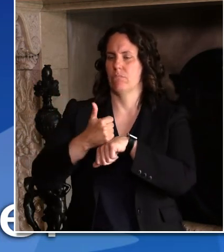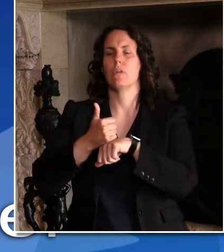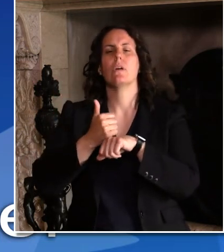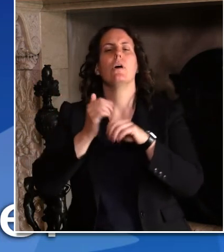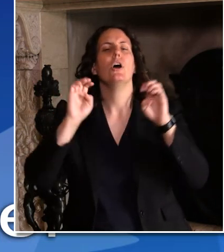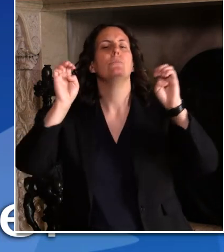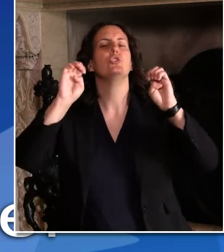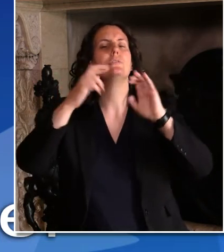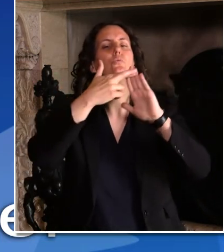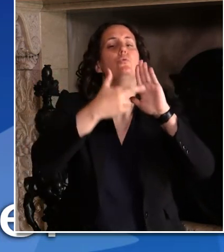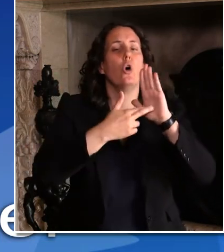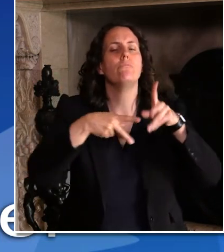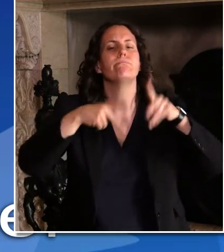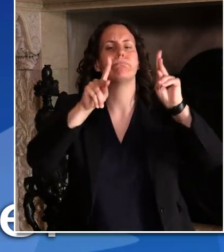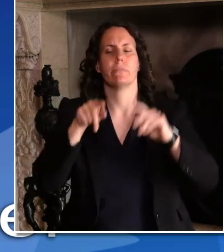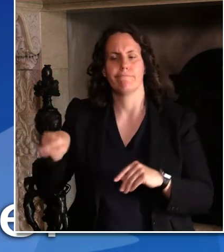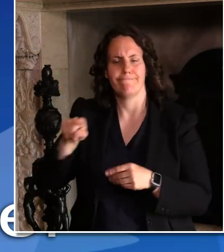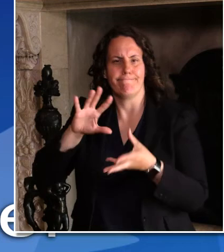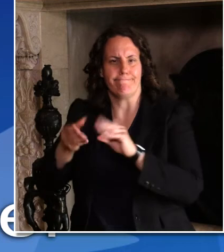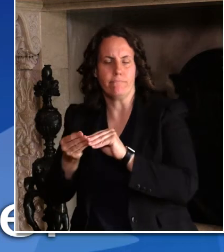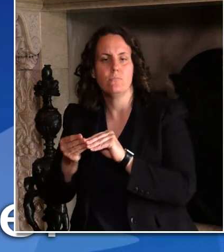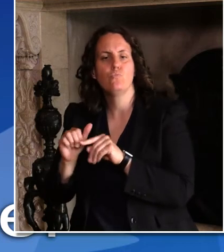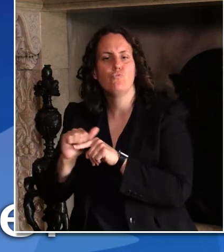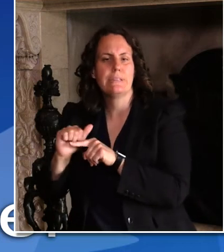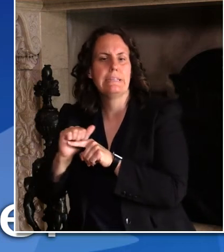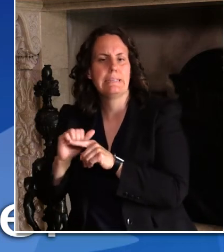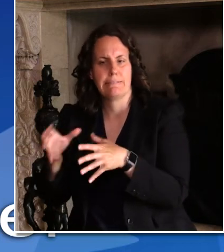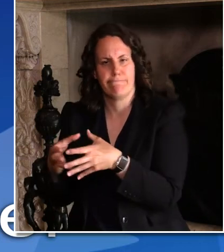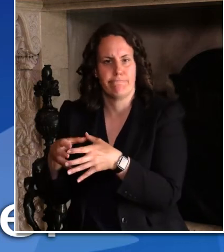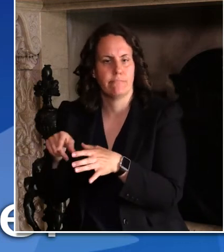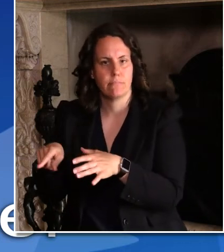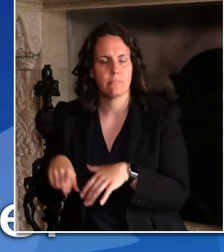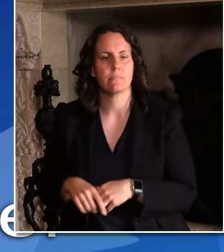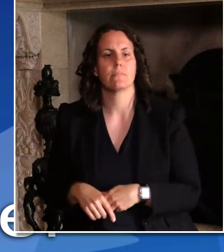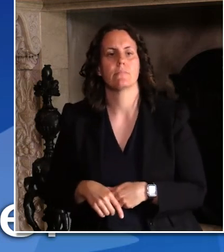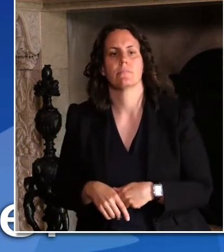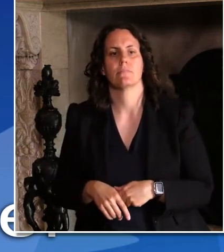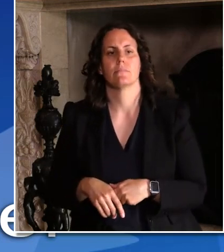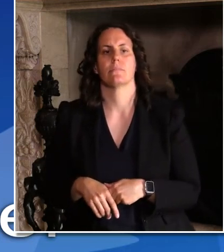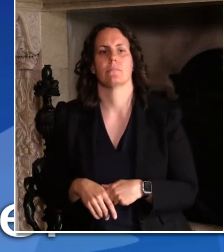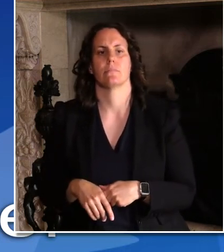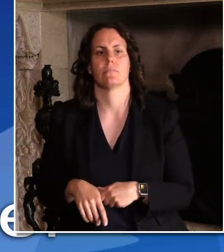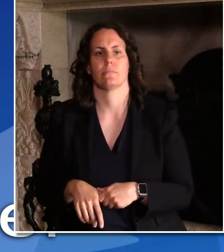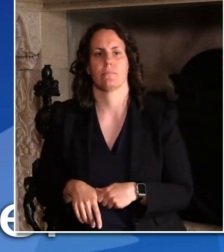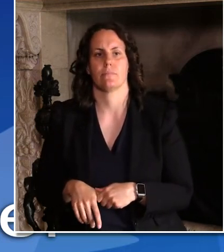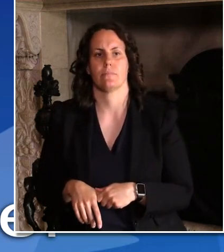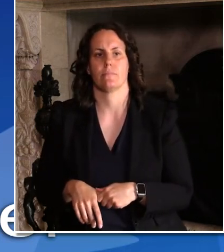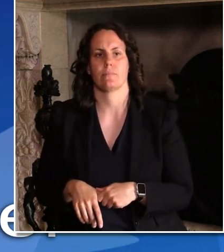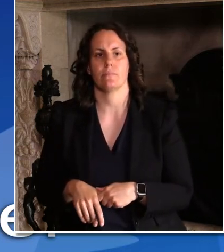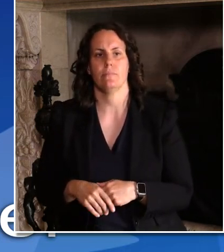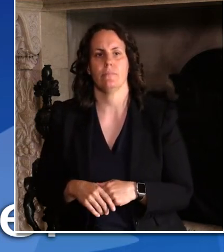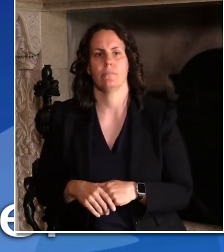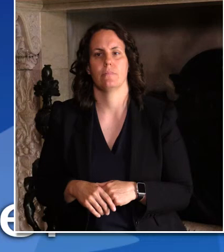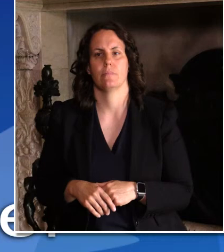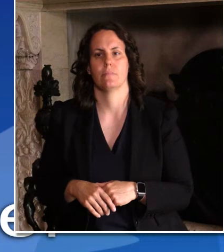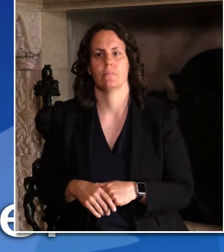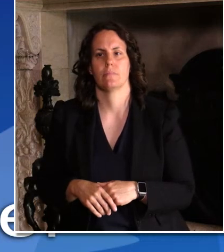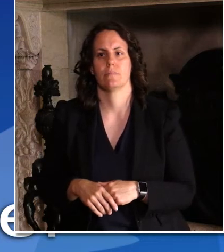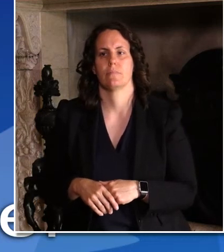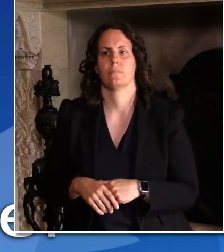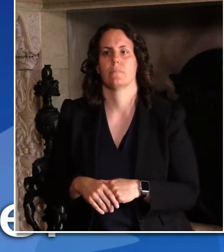was ultimately rejected by the legislature, is that a separate rule? Do you plan on doing that separately just to have that program